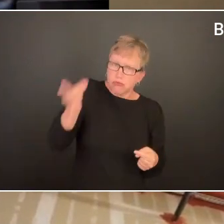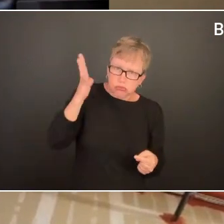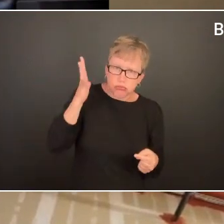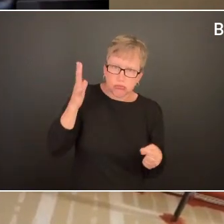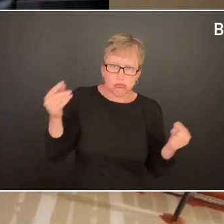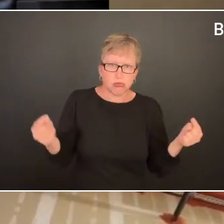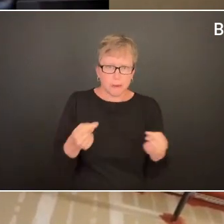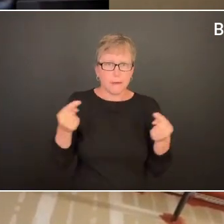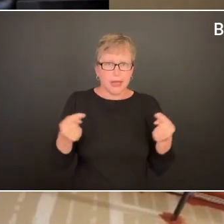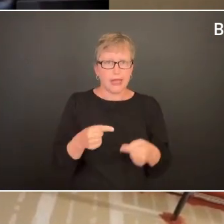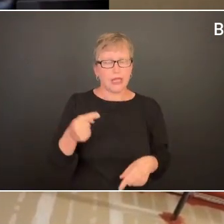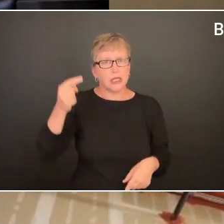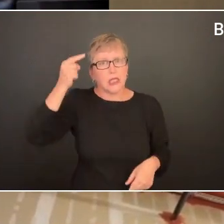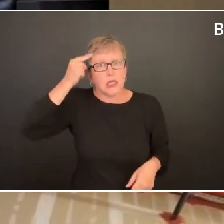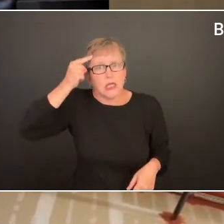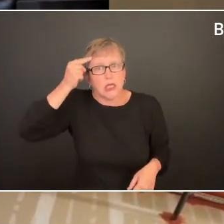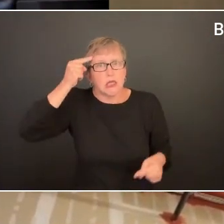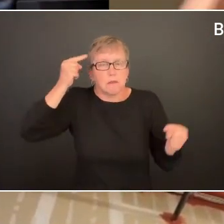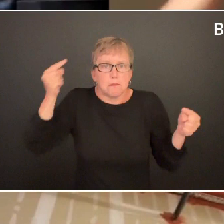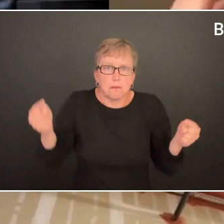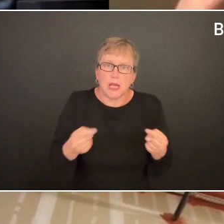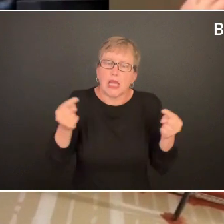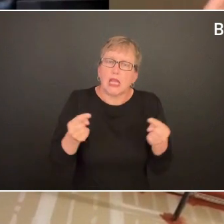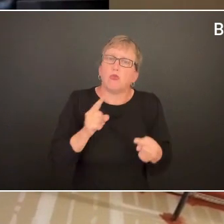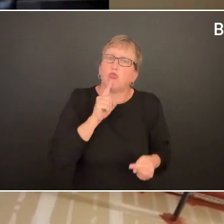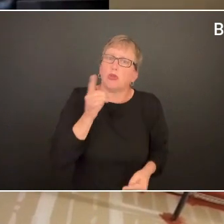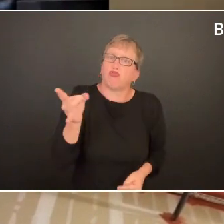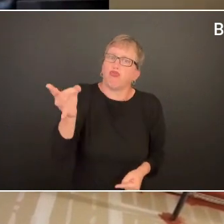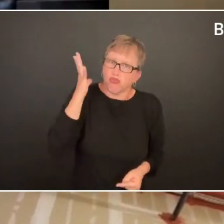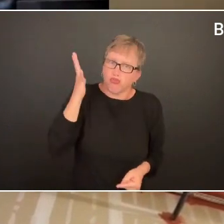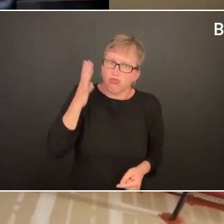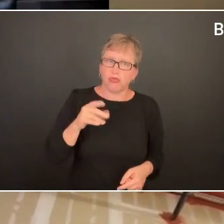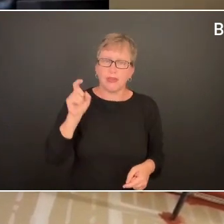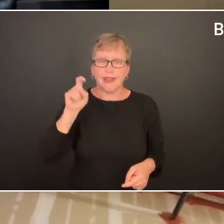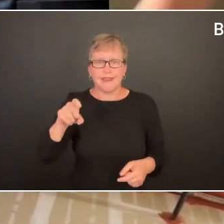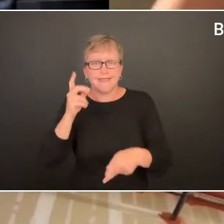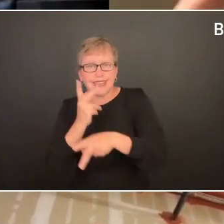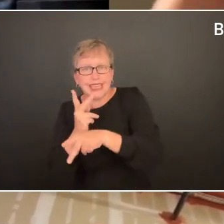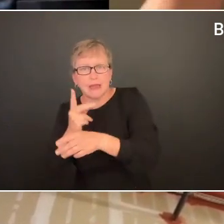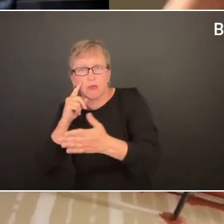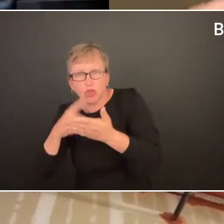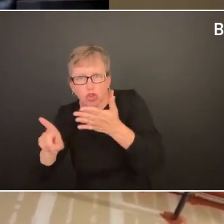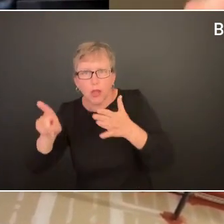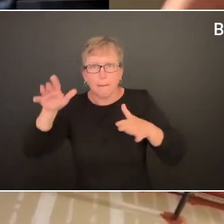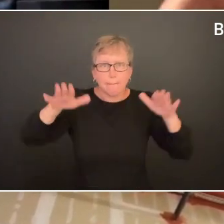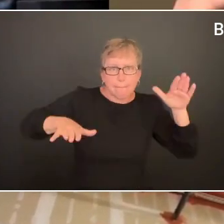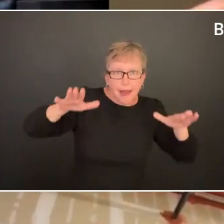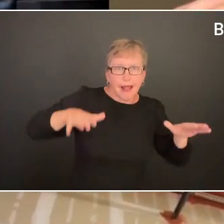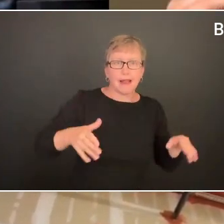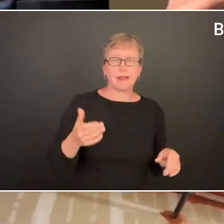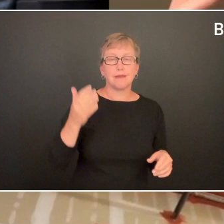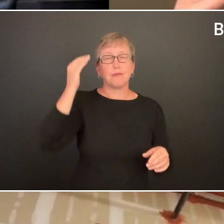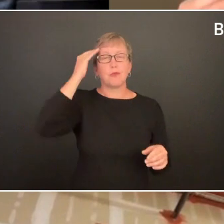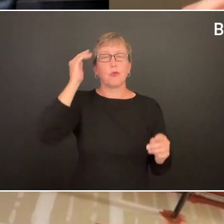And so overcoming that pain mentally, and keeping that in check and